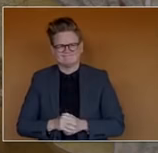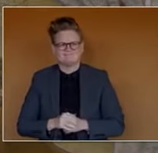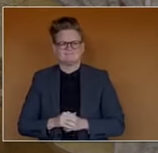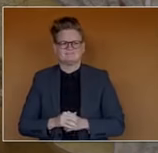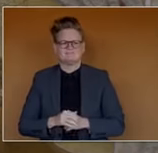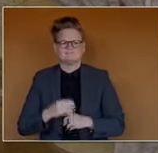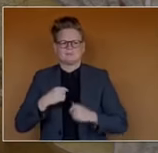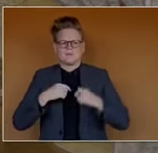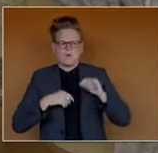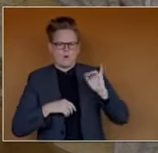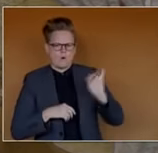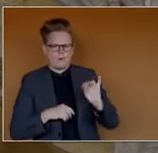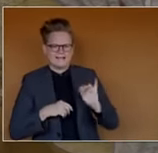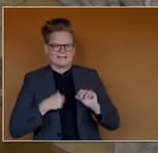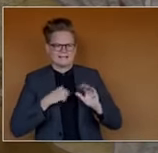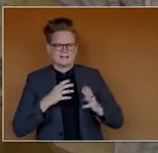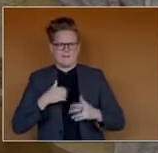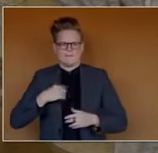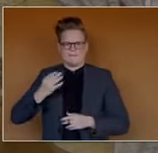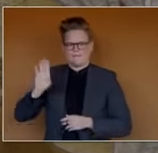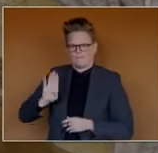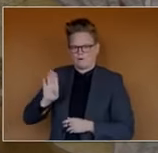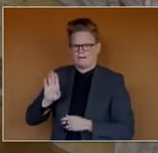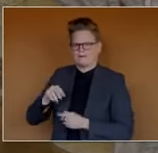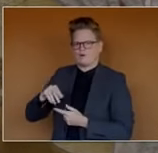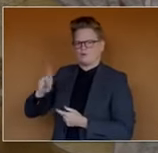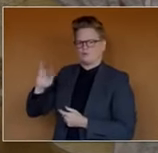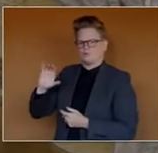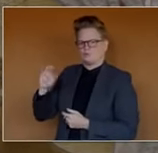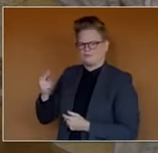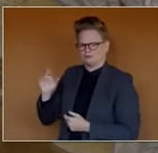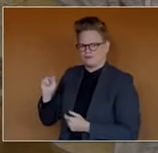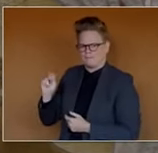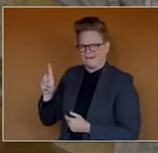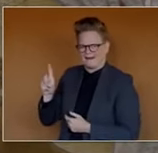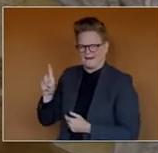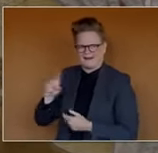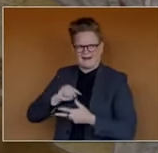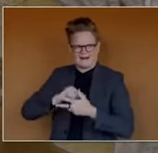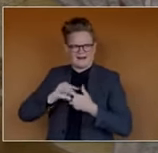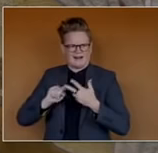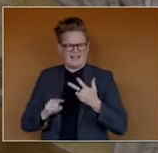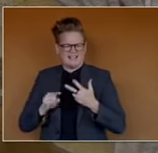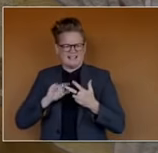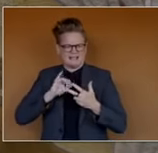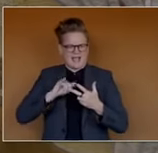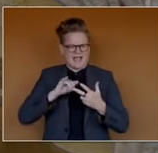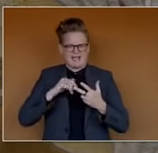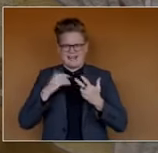Richmond, y todo, más comunidades.